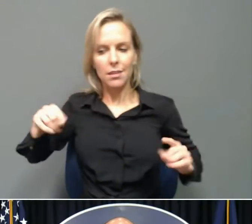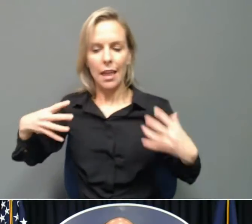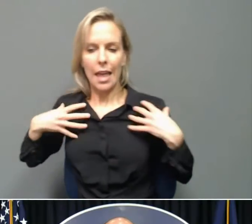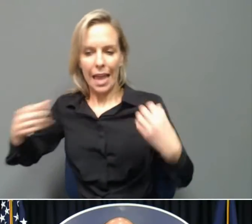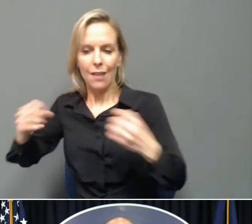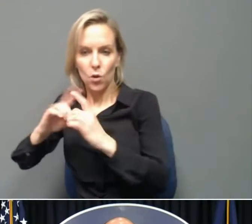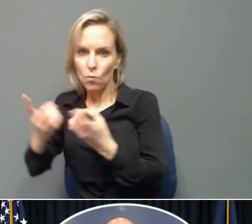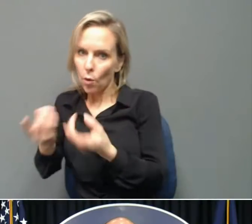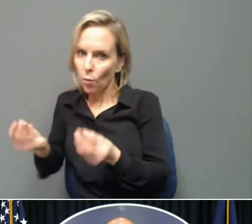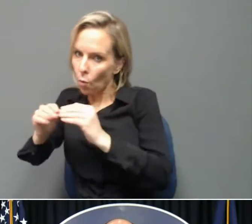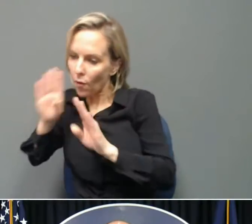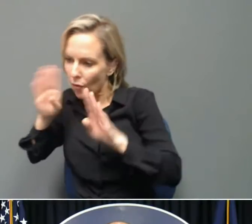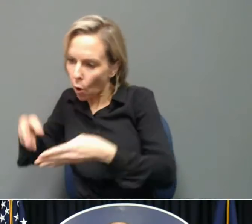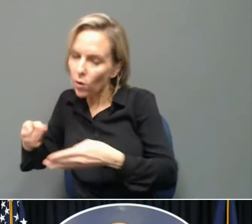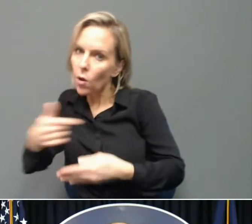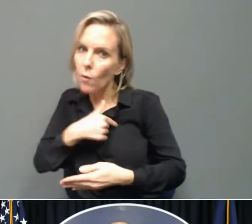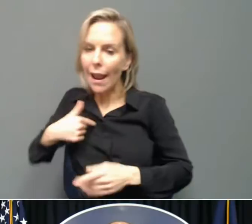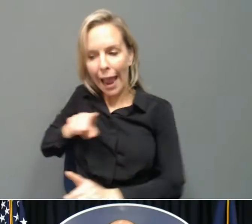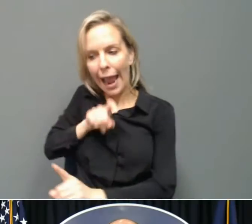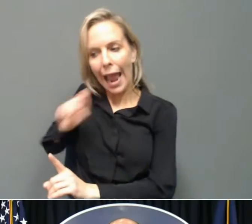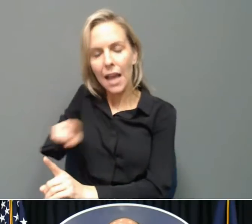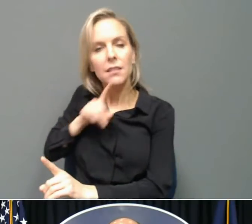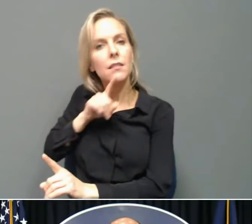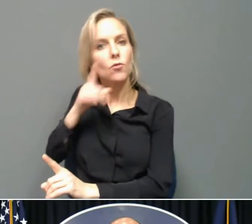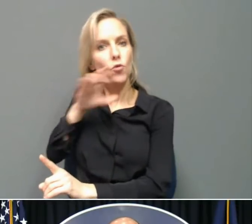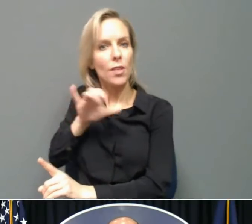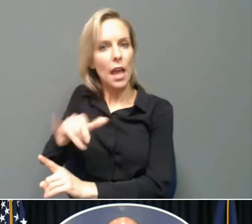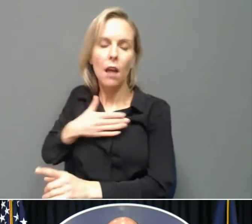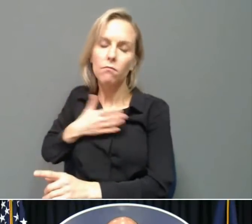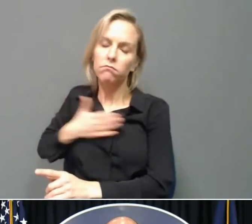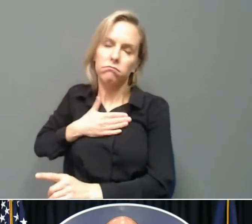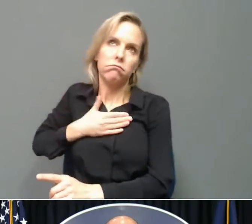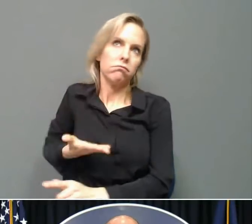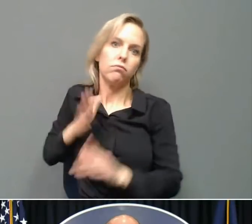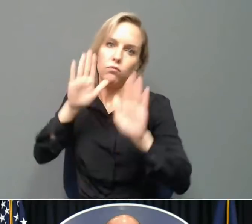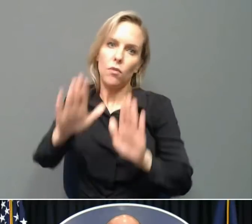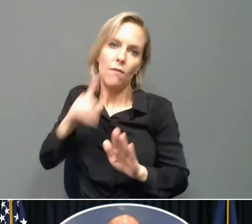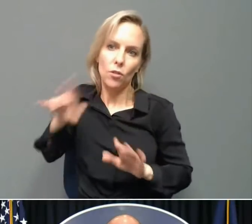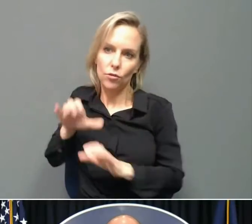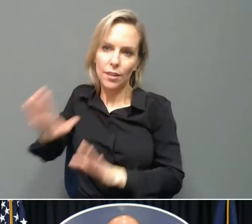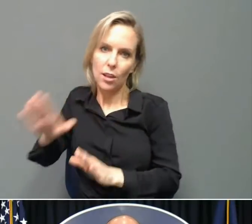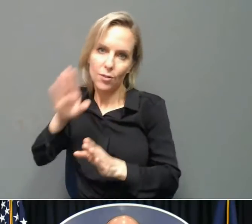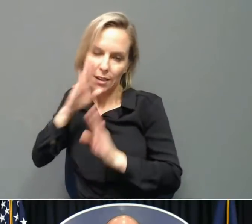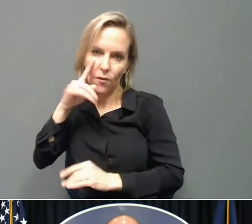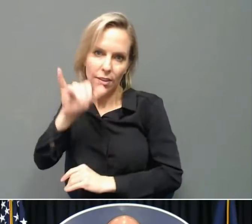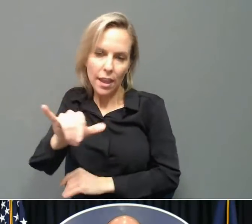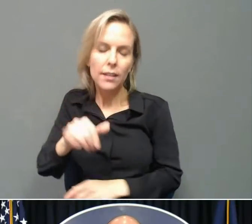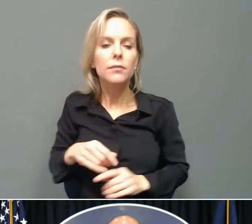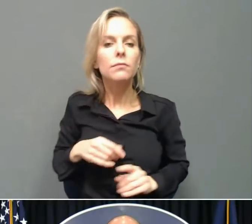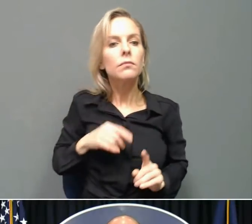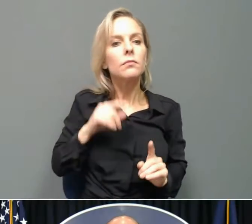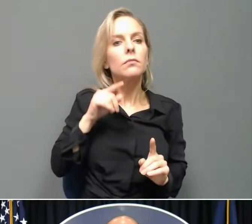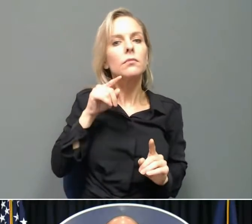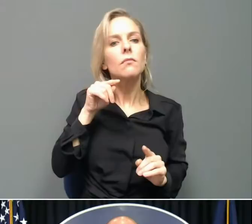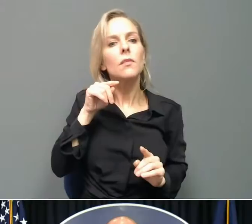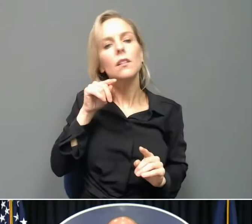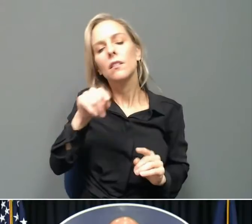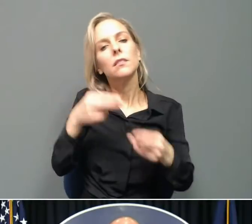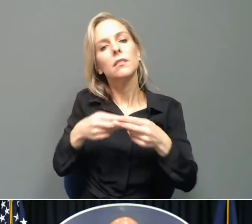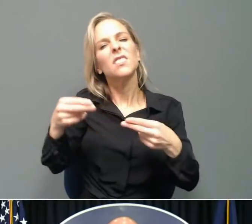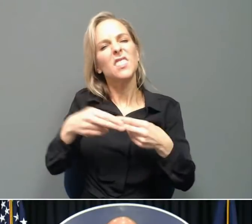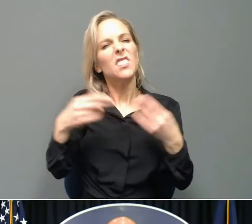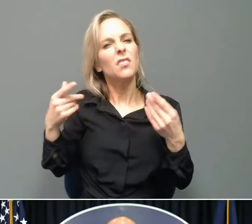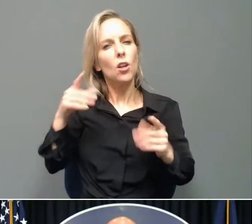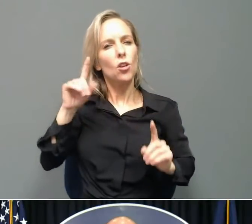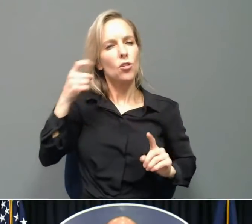do, and I'm very grateful for their attention to that. If we could show the next slide, James. These are slides the governor has shown before.